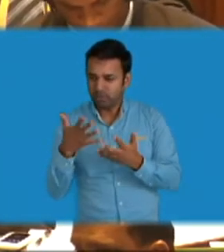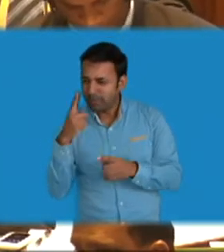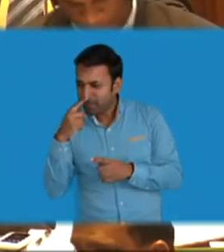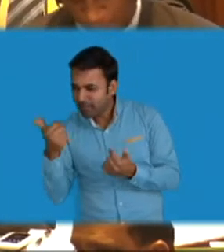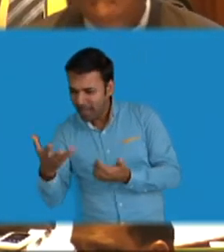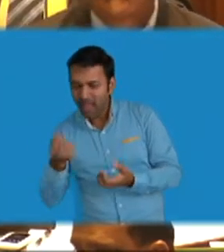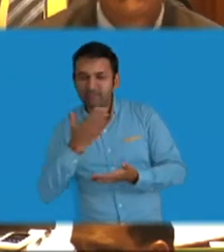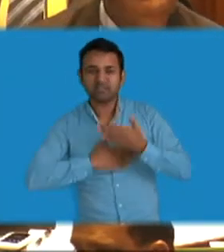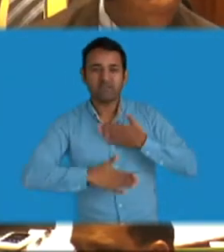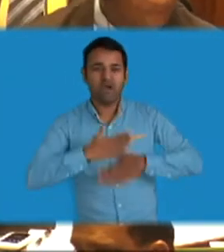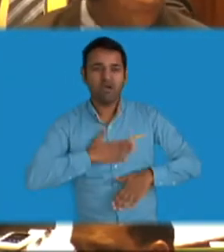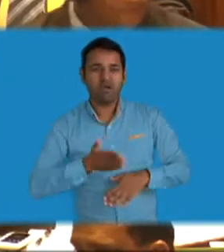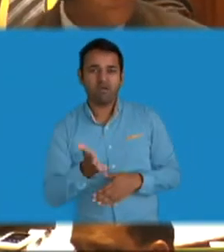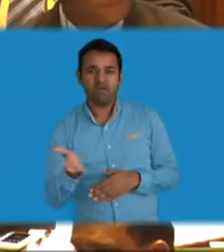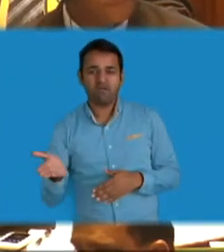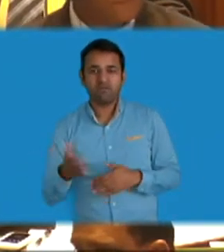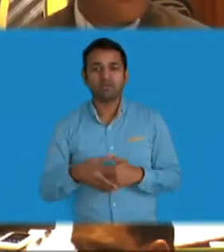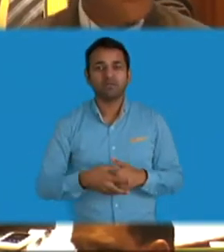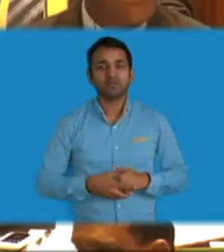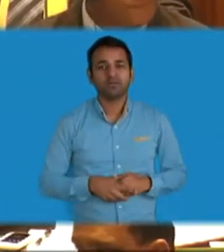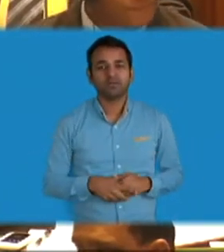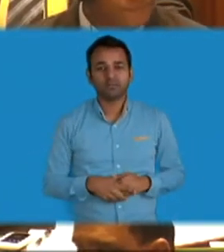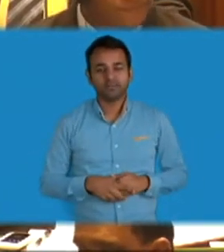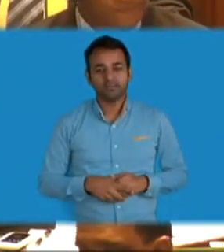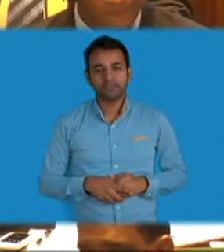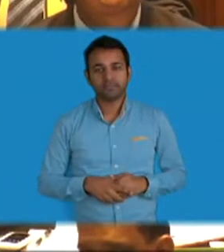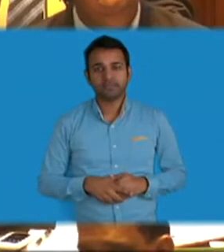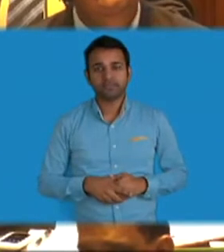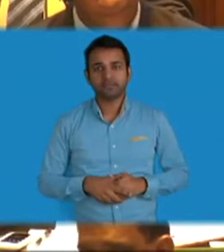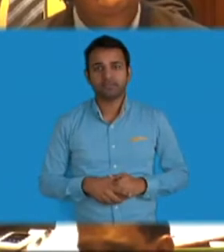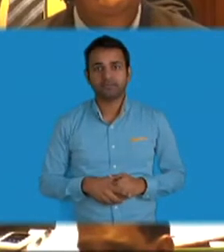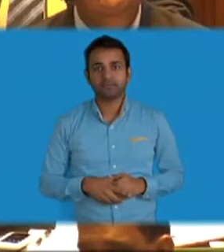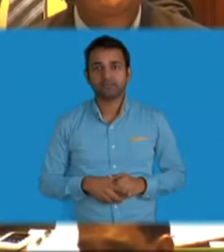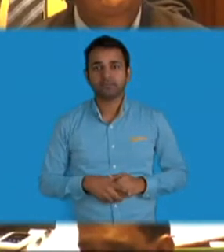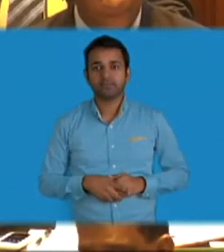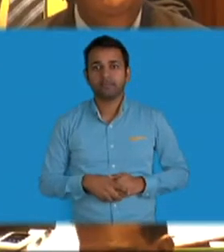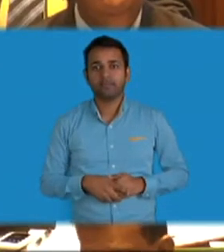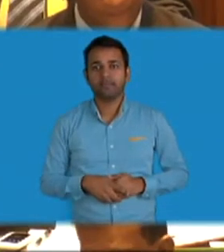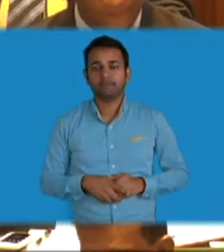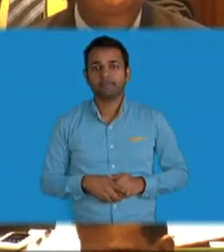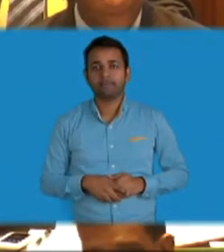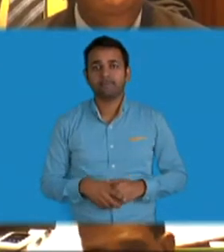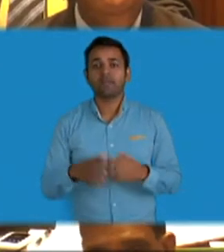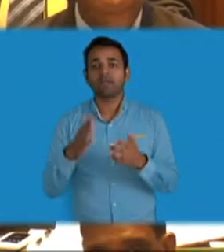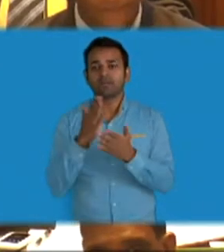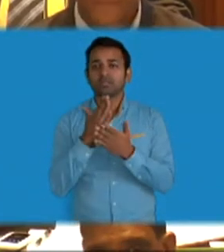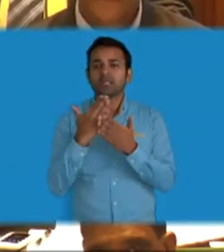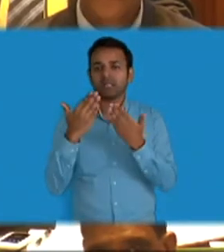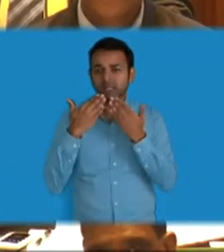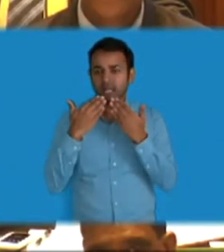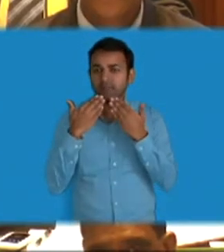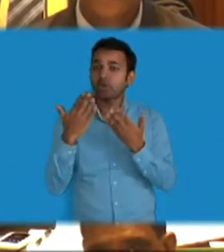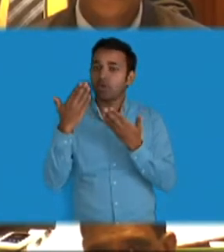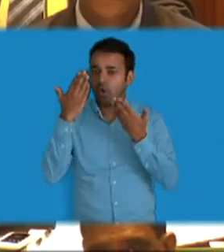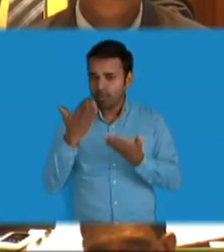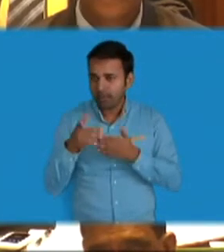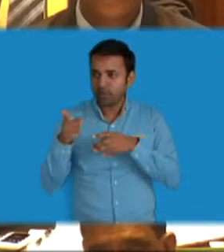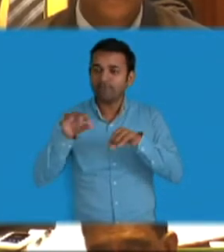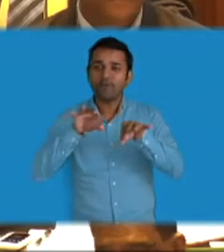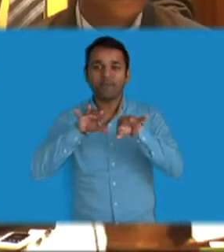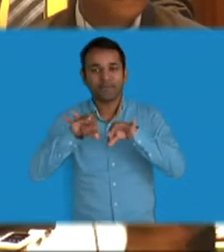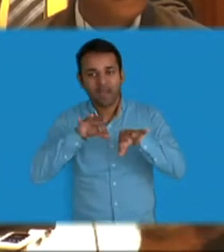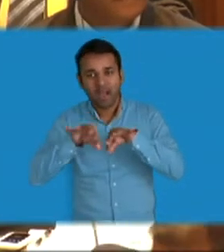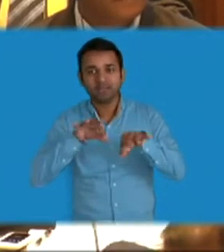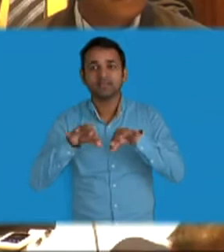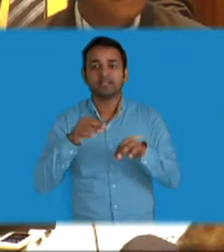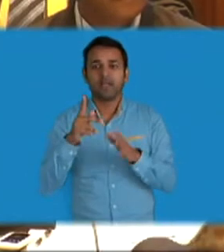for our country. And indeed, I thank the Honorable Minister for the plans and the policy